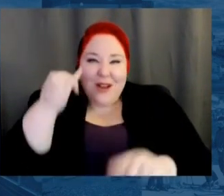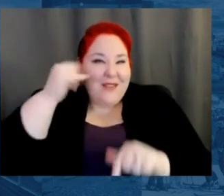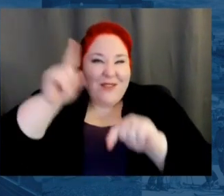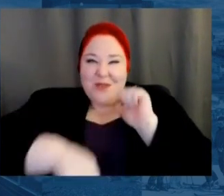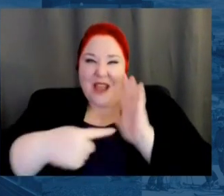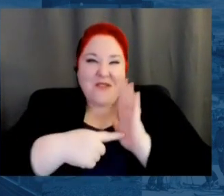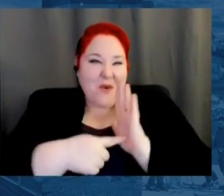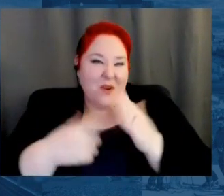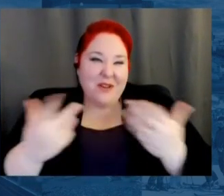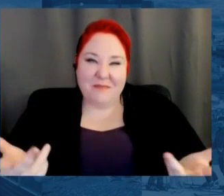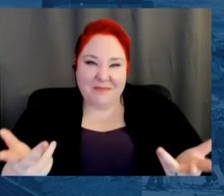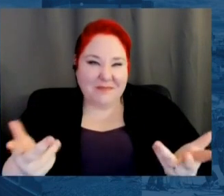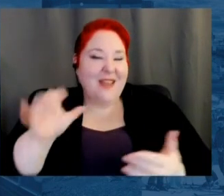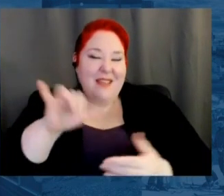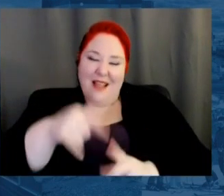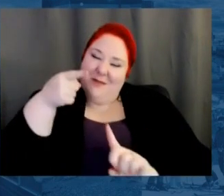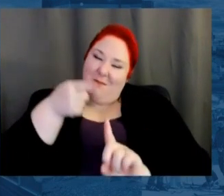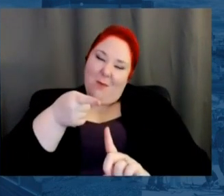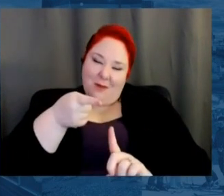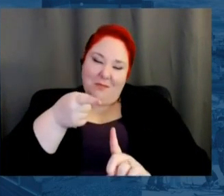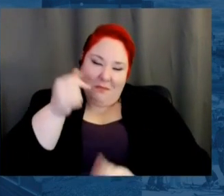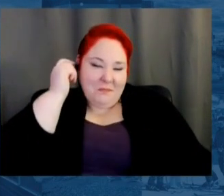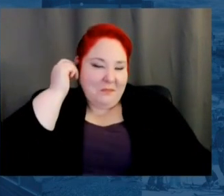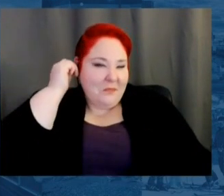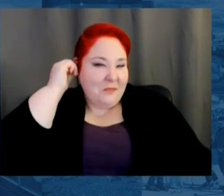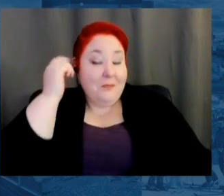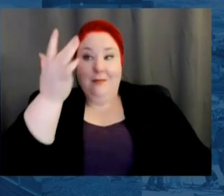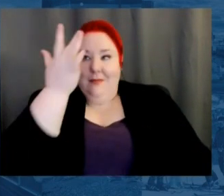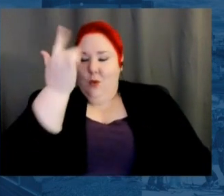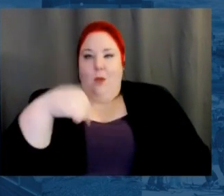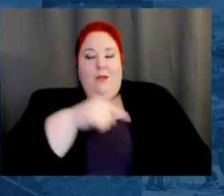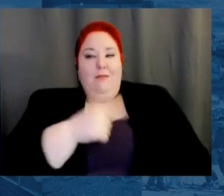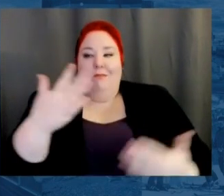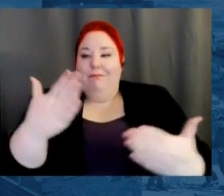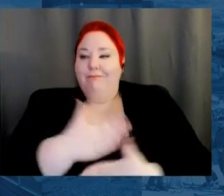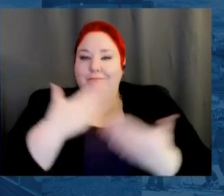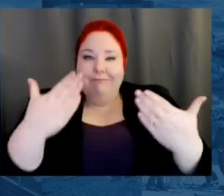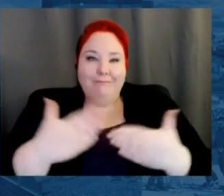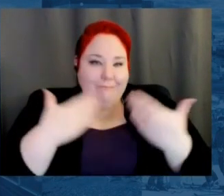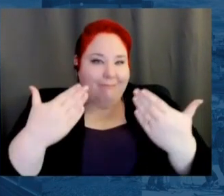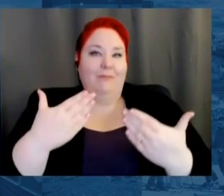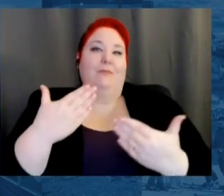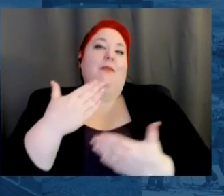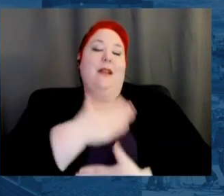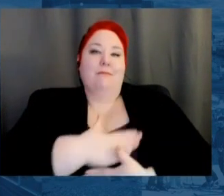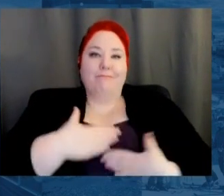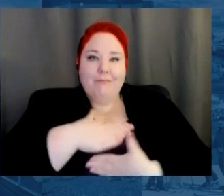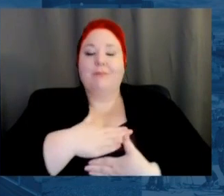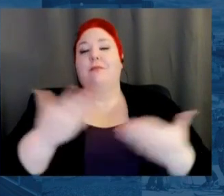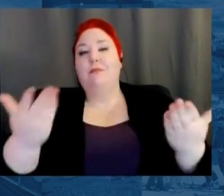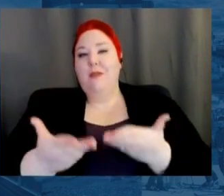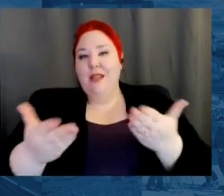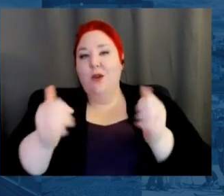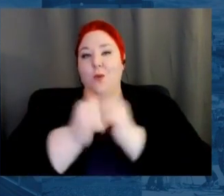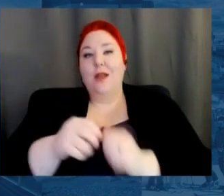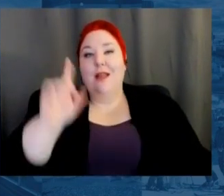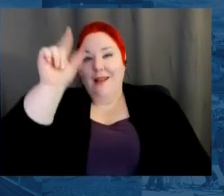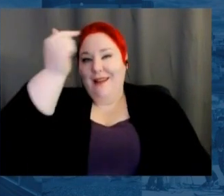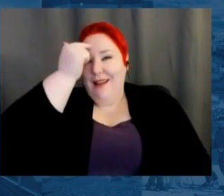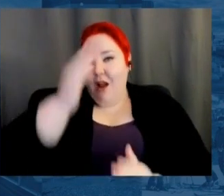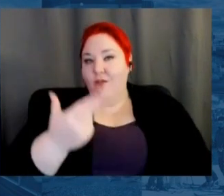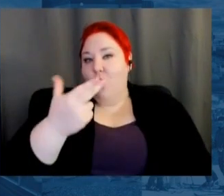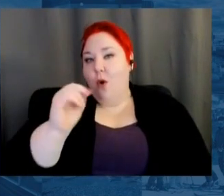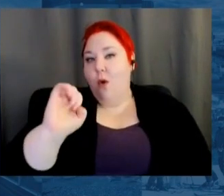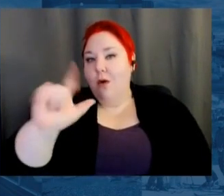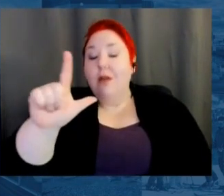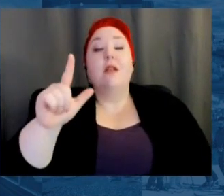And that's the bottom line here. And that's why we're so pleased to be here today with Governor Hochul's unveiling of the